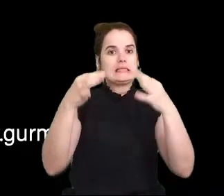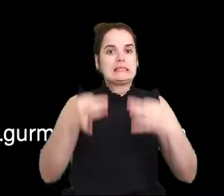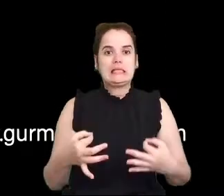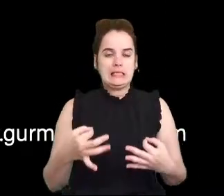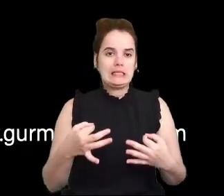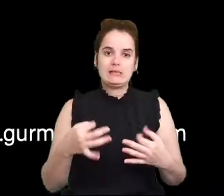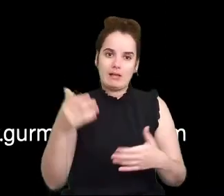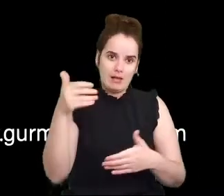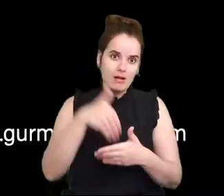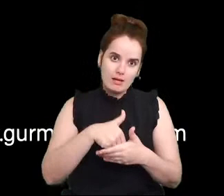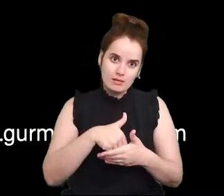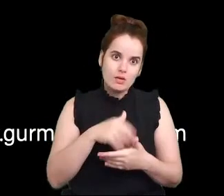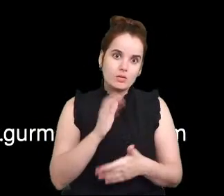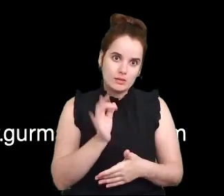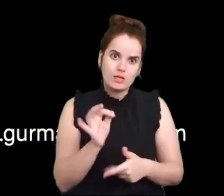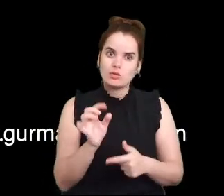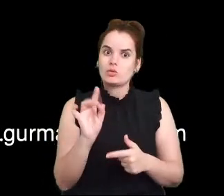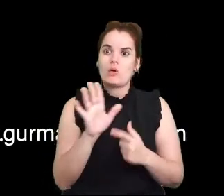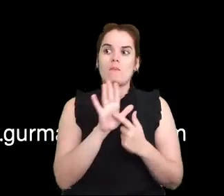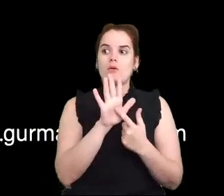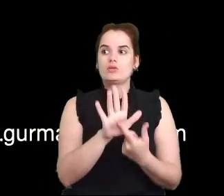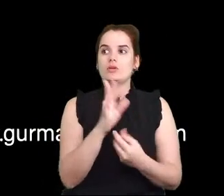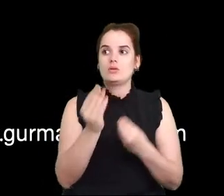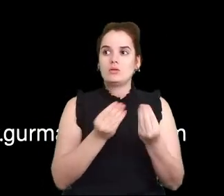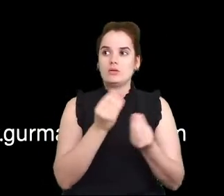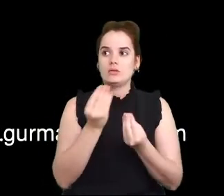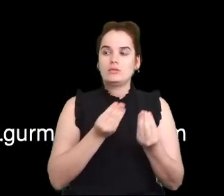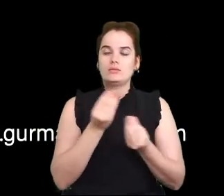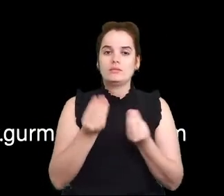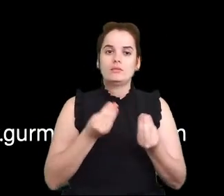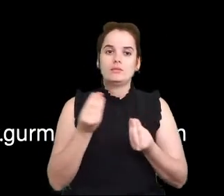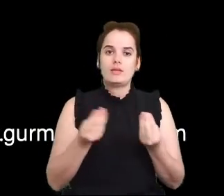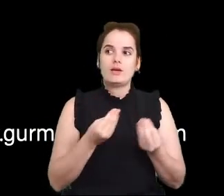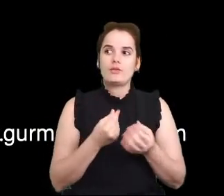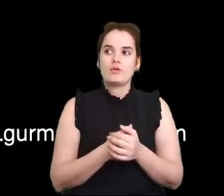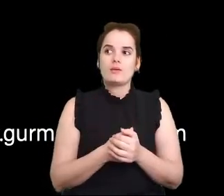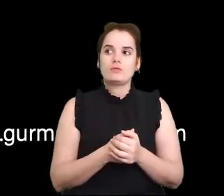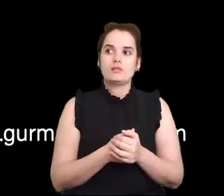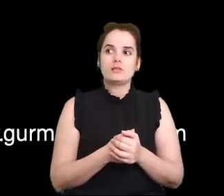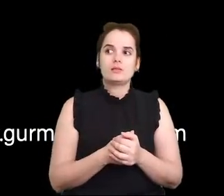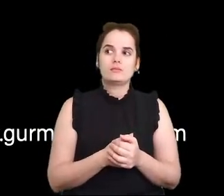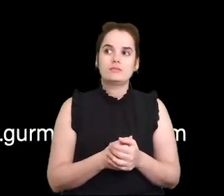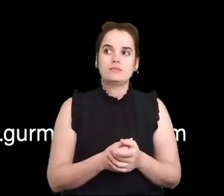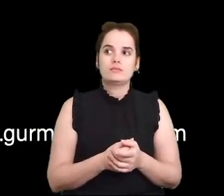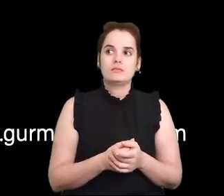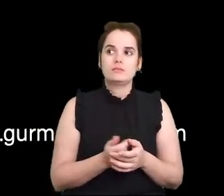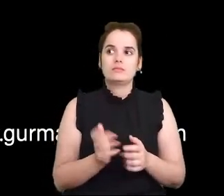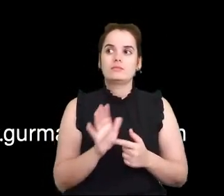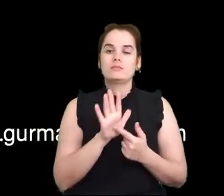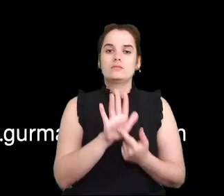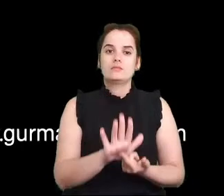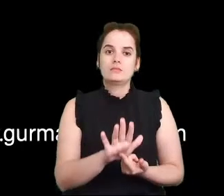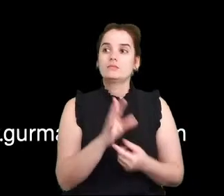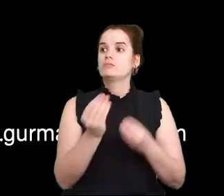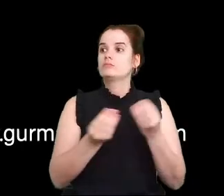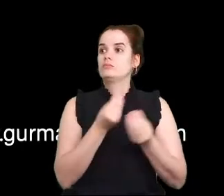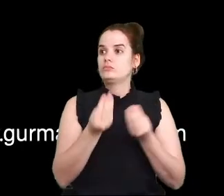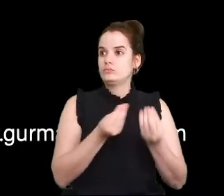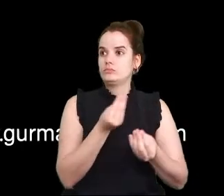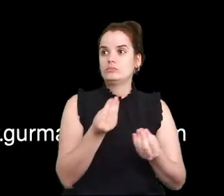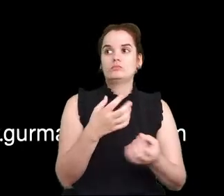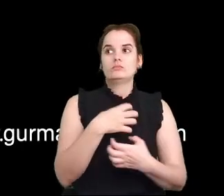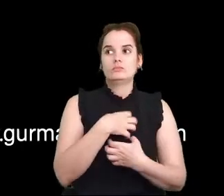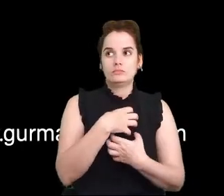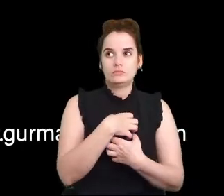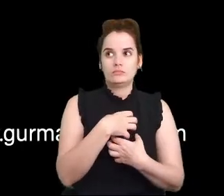a smaller set of population to project to what might happen in a bigger set is bound to